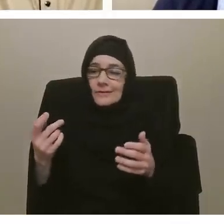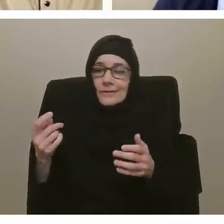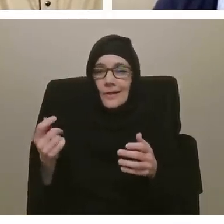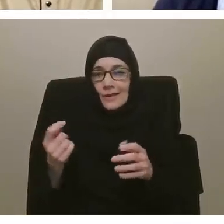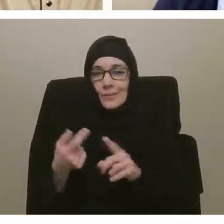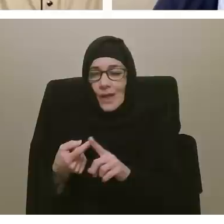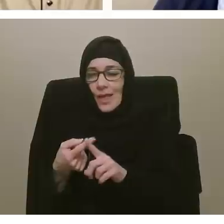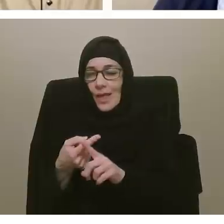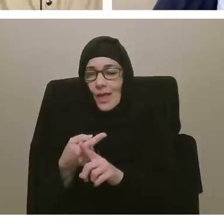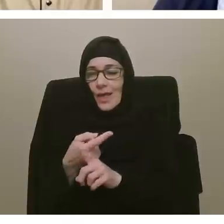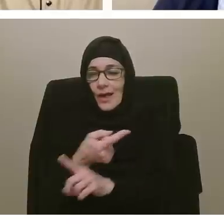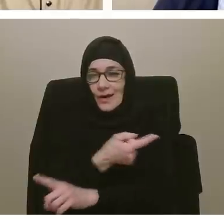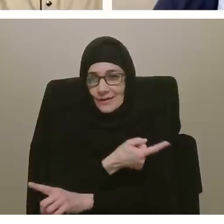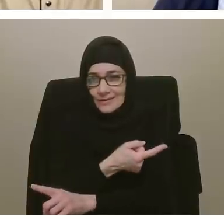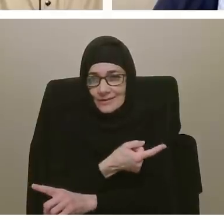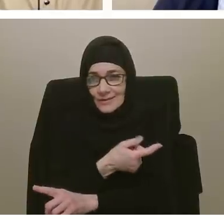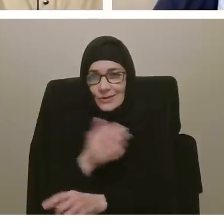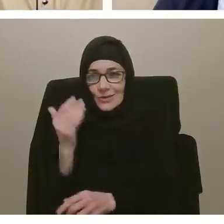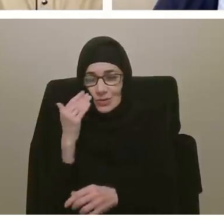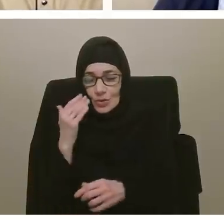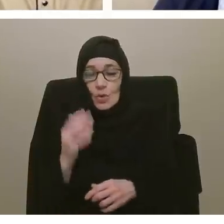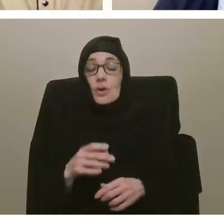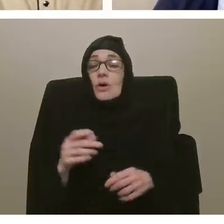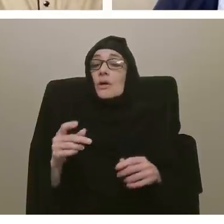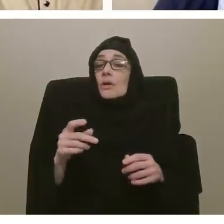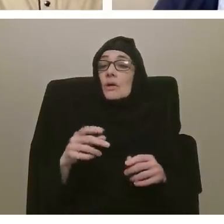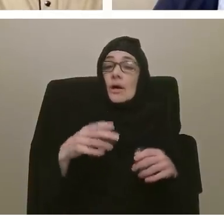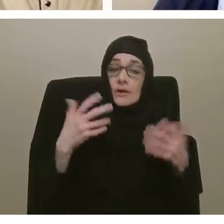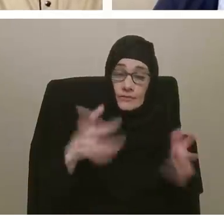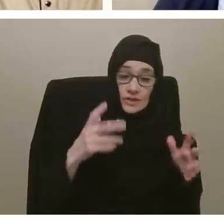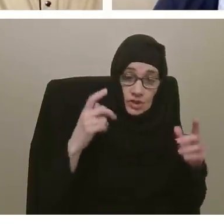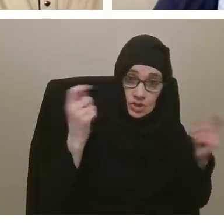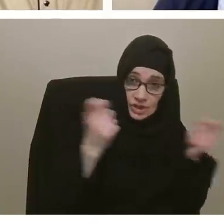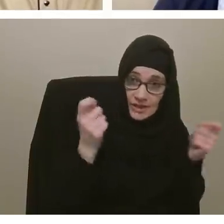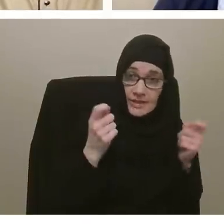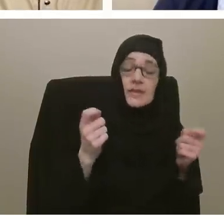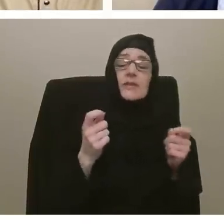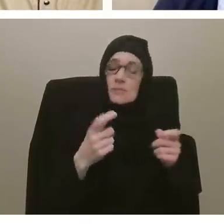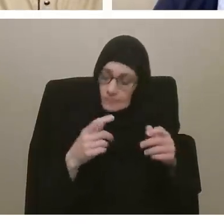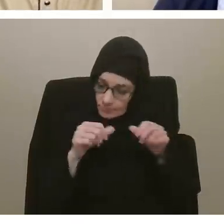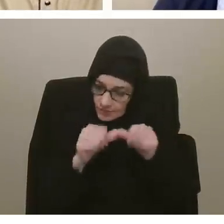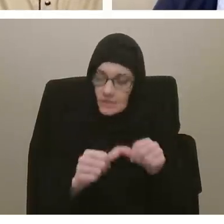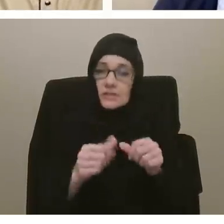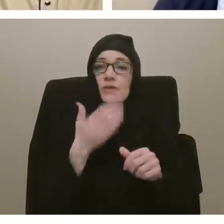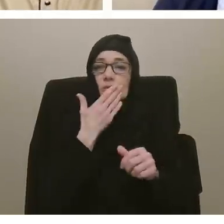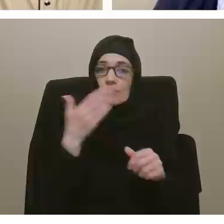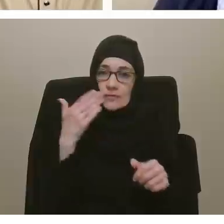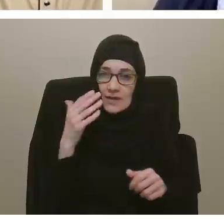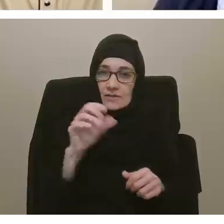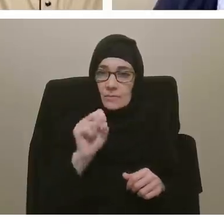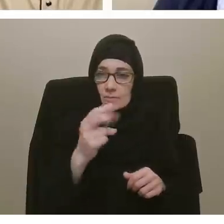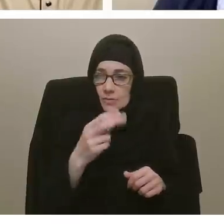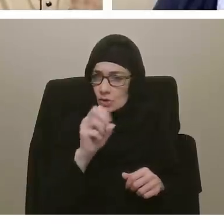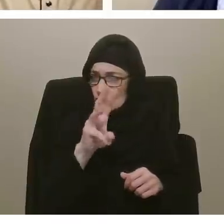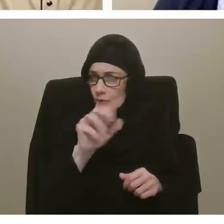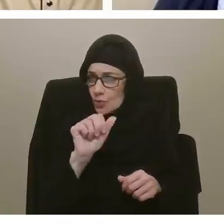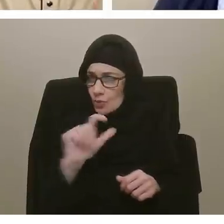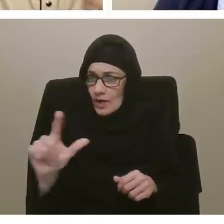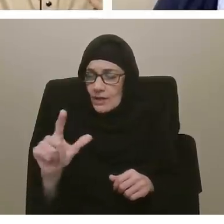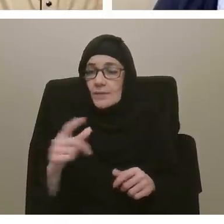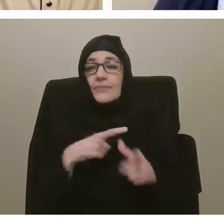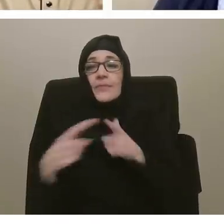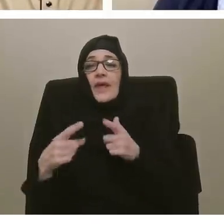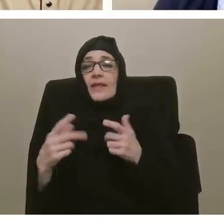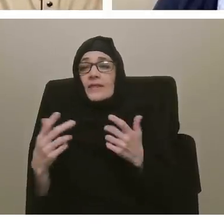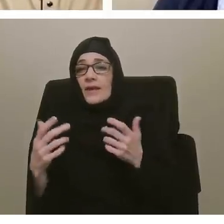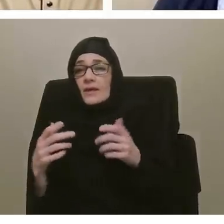after Eid, you get back to fasting, six Shawwal. You finish your Ramadan khatam, get back to your Shawwal khatam, or your next khatam, whether it's going to